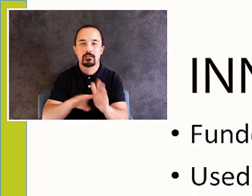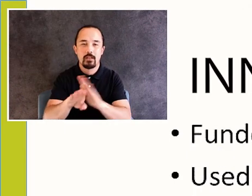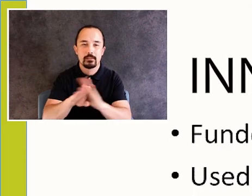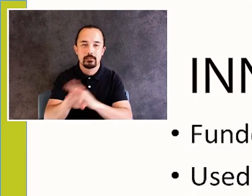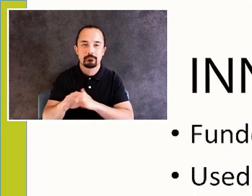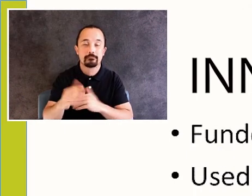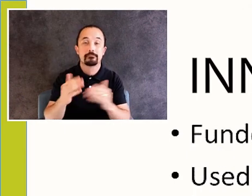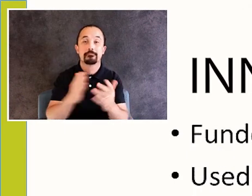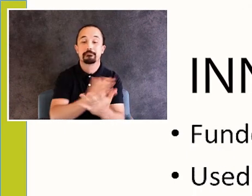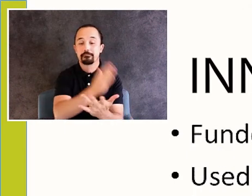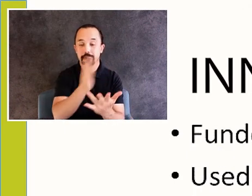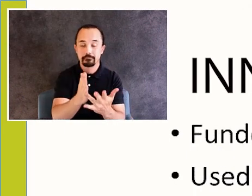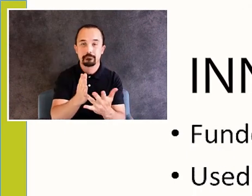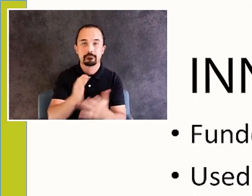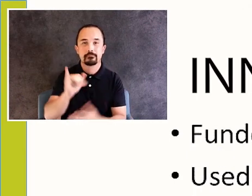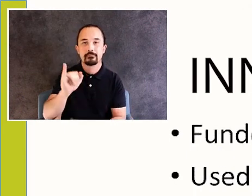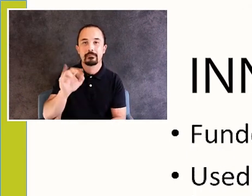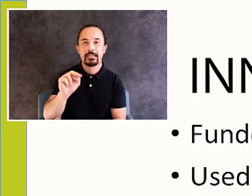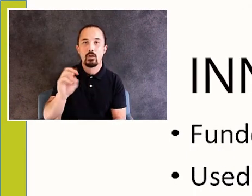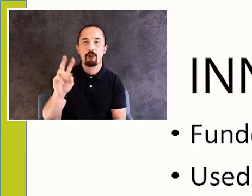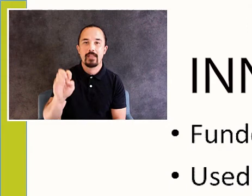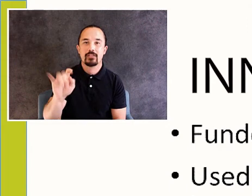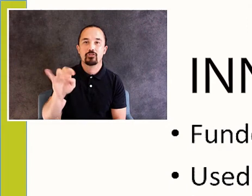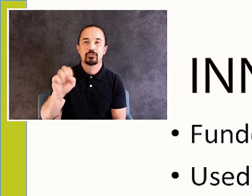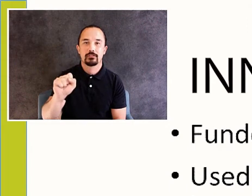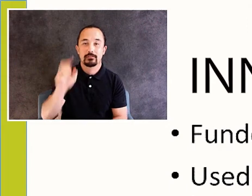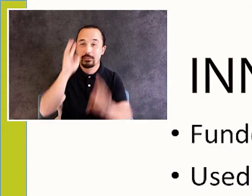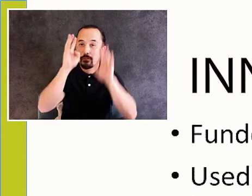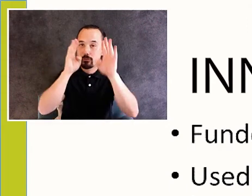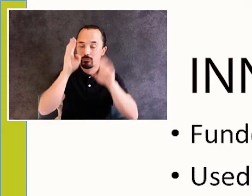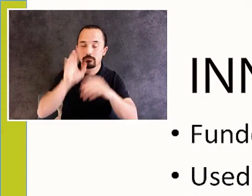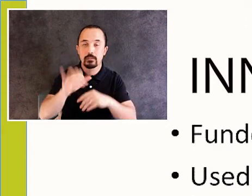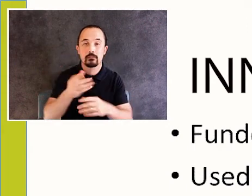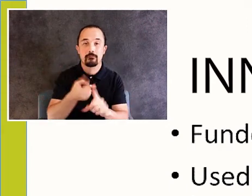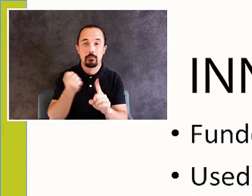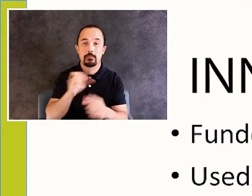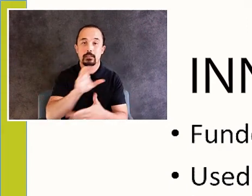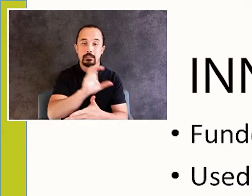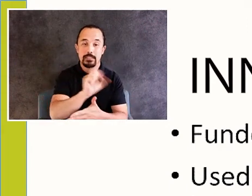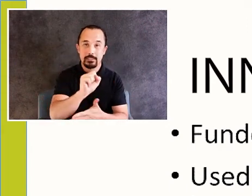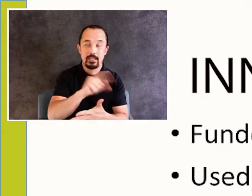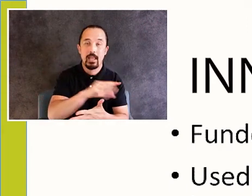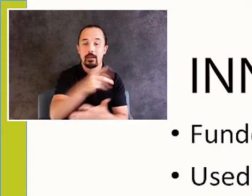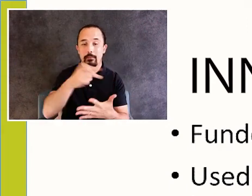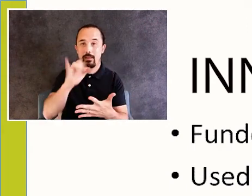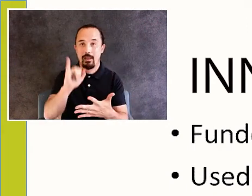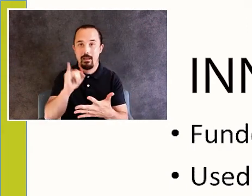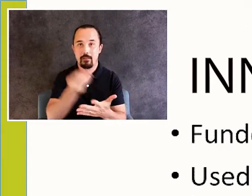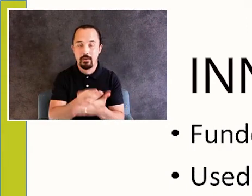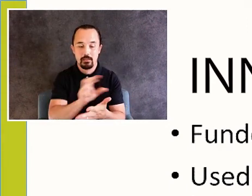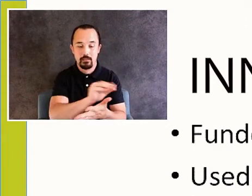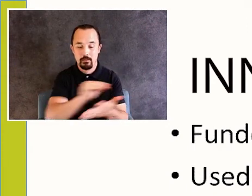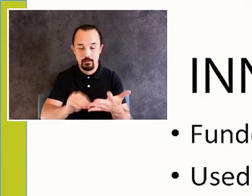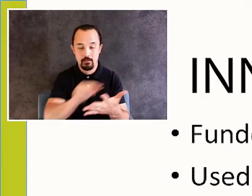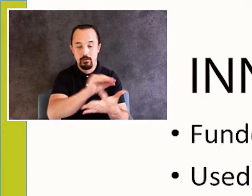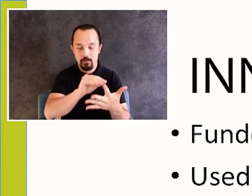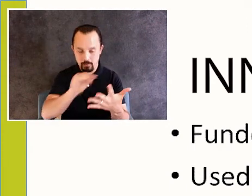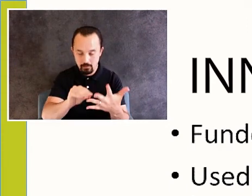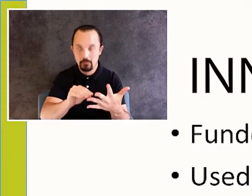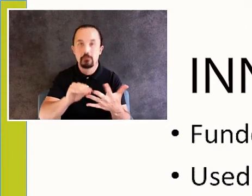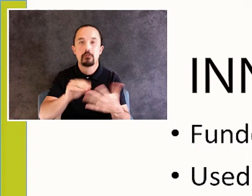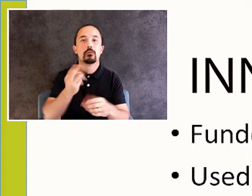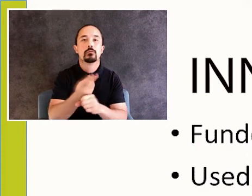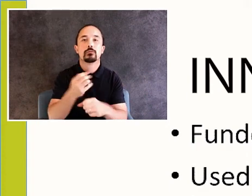next component is innovations. It's funded out of CSS and PEI dollars. It's used to create